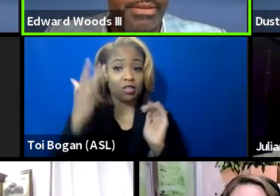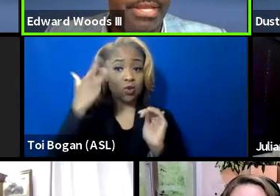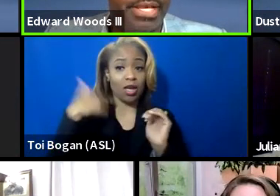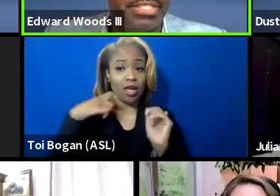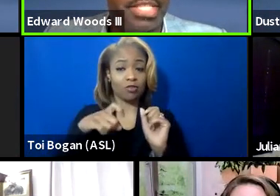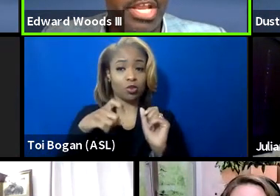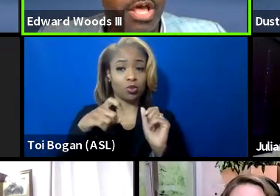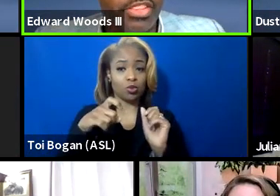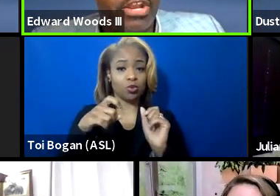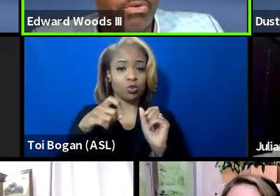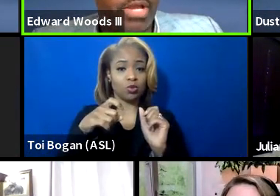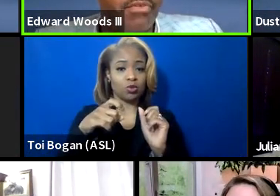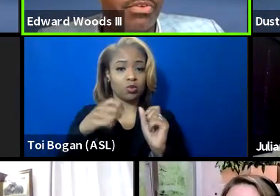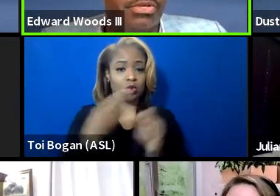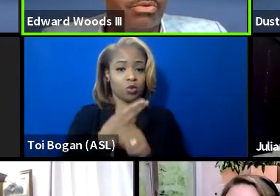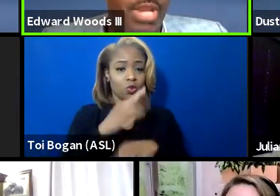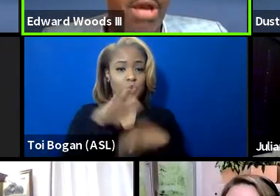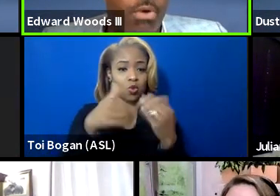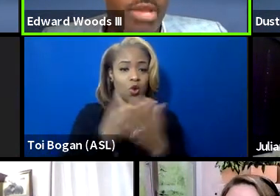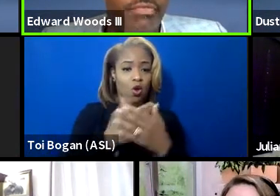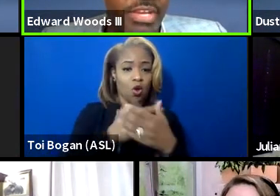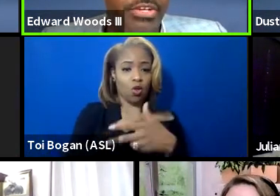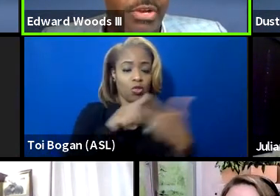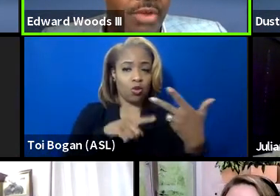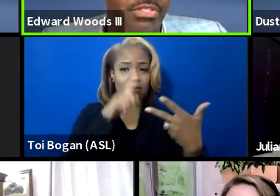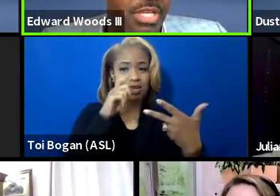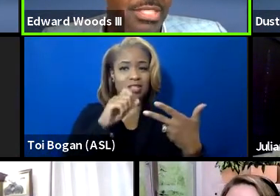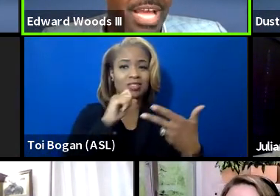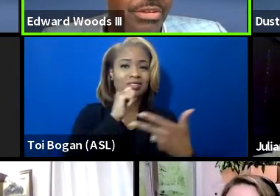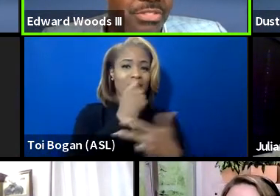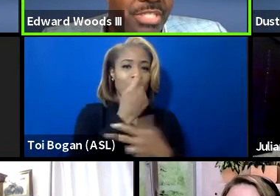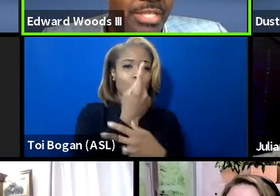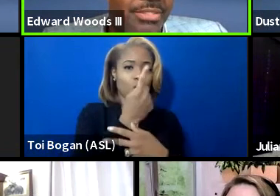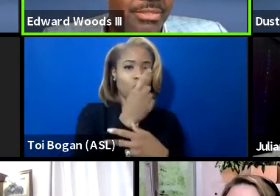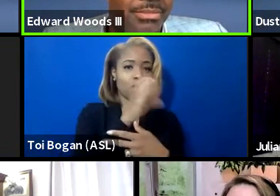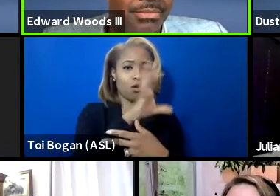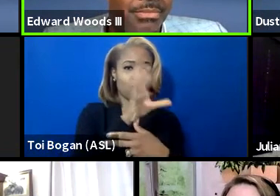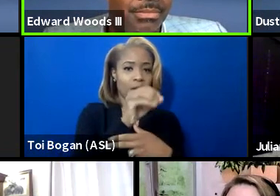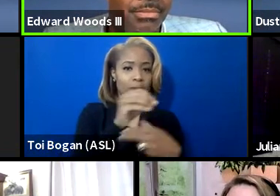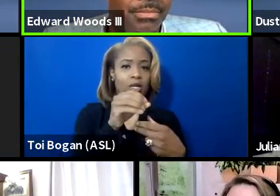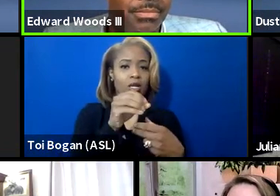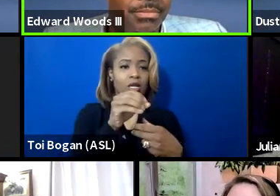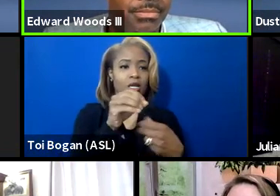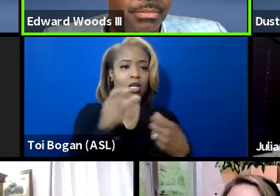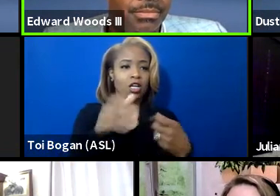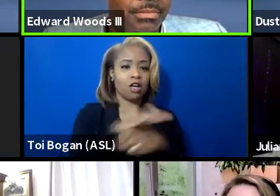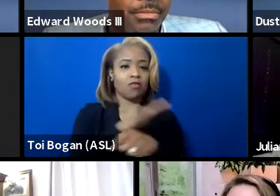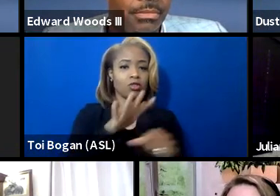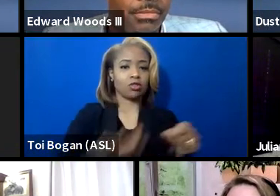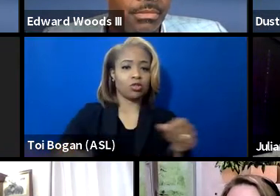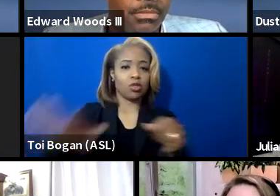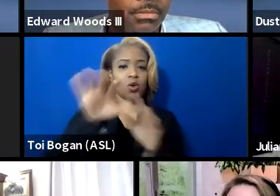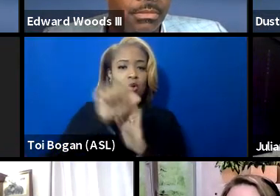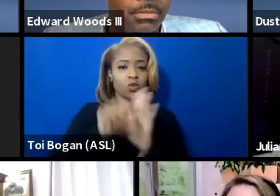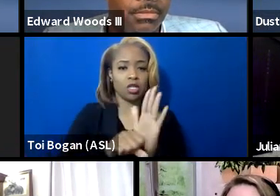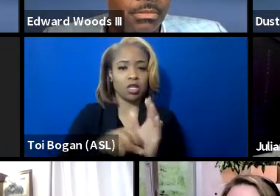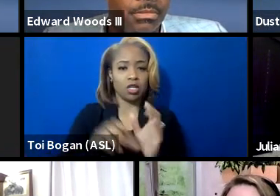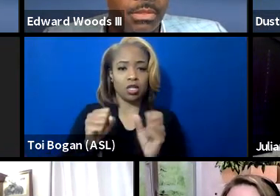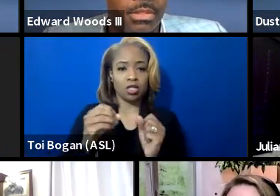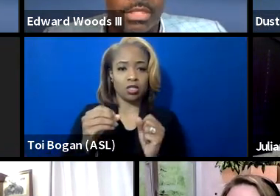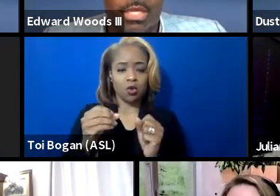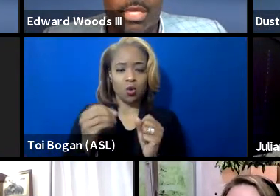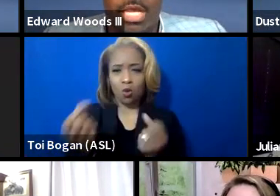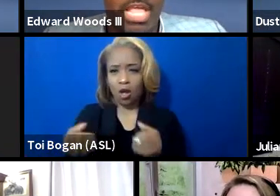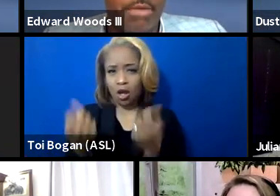3, because they don't cover, not one vendor covers the entire state. Okay, so how many are we looking